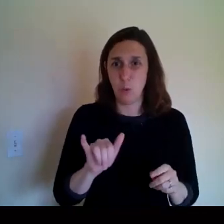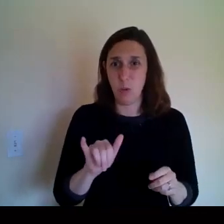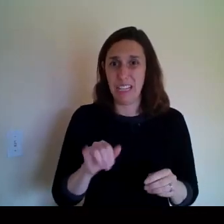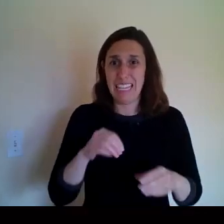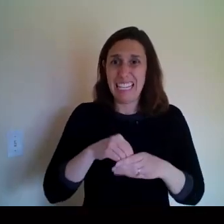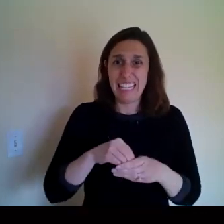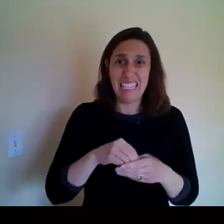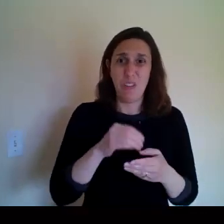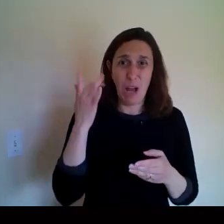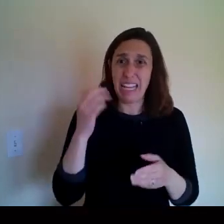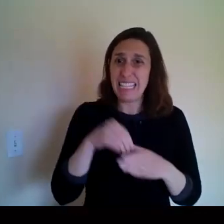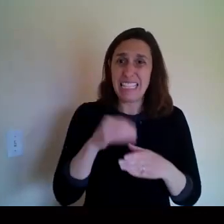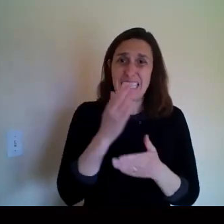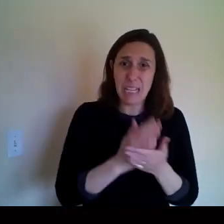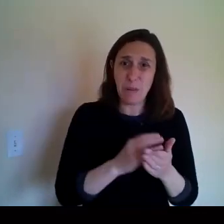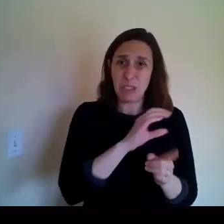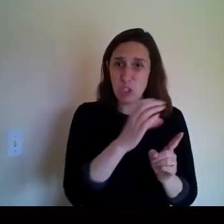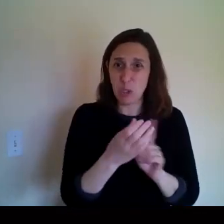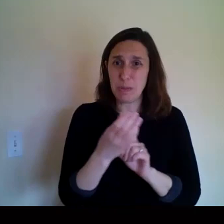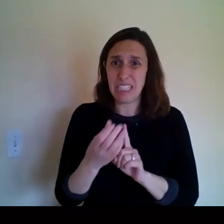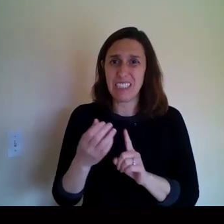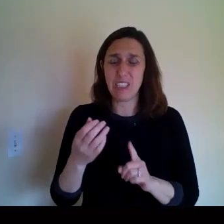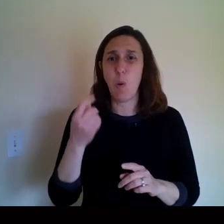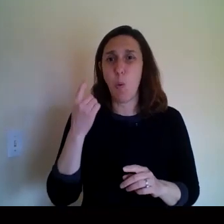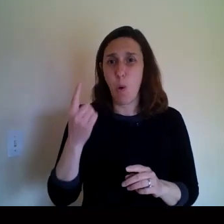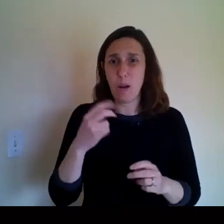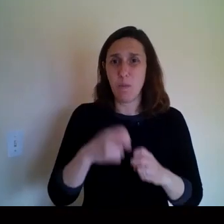root that wasn't a true root of the problem.